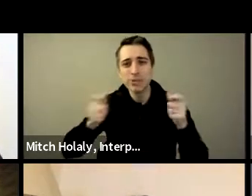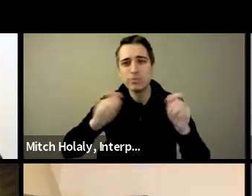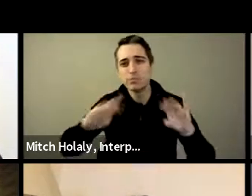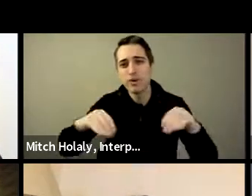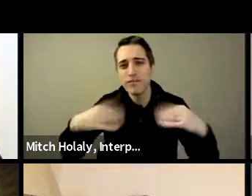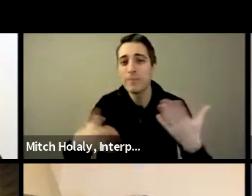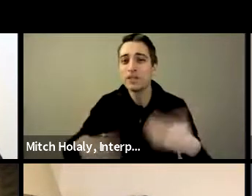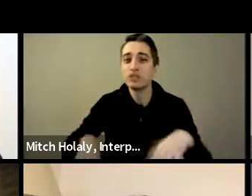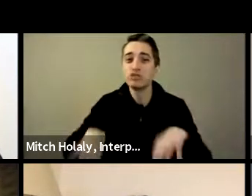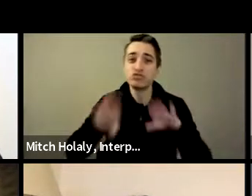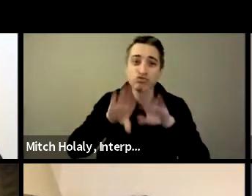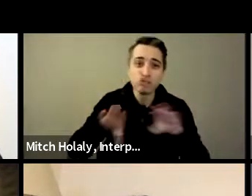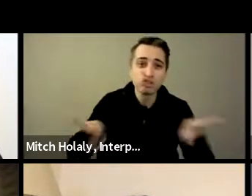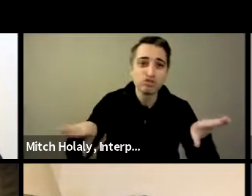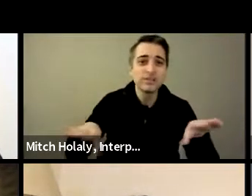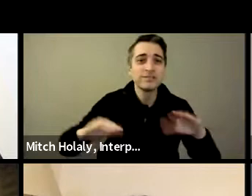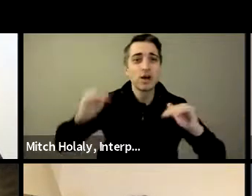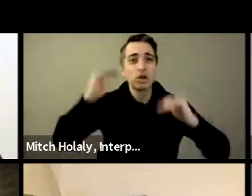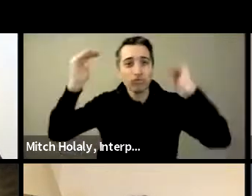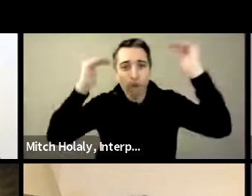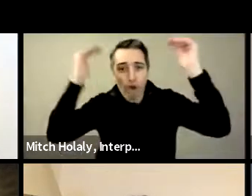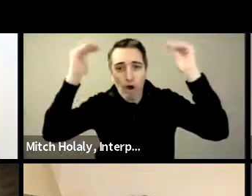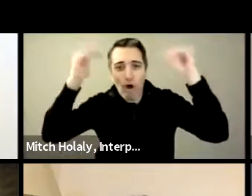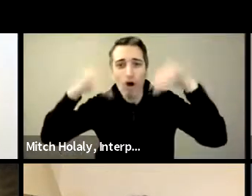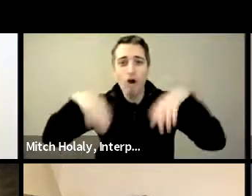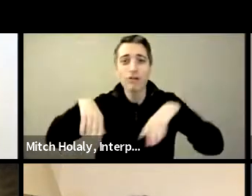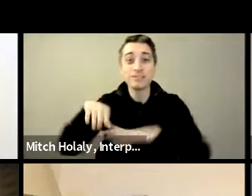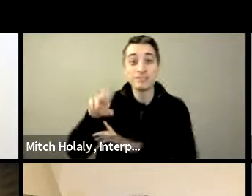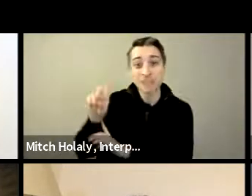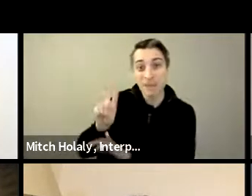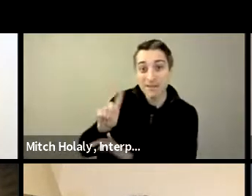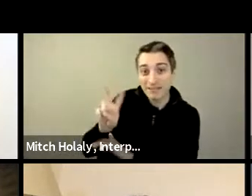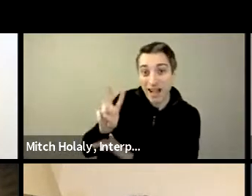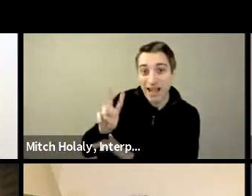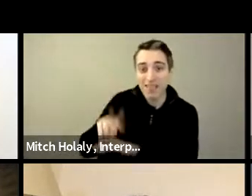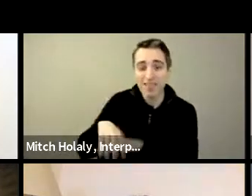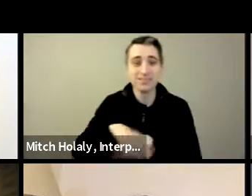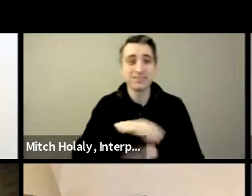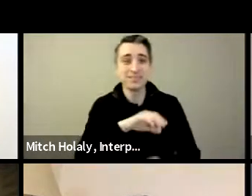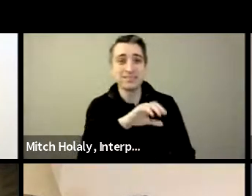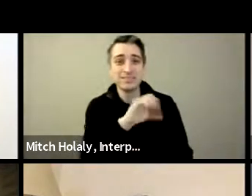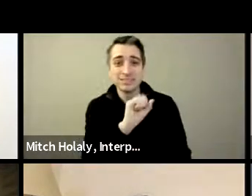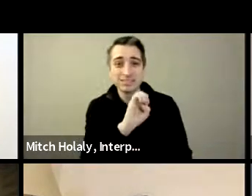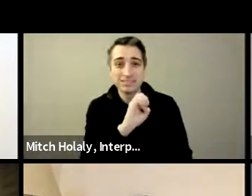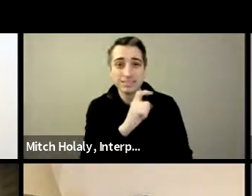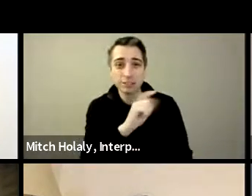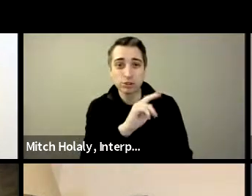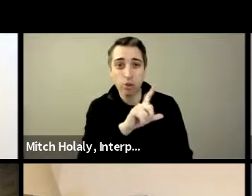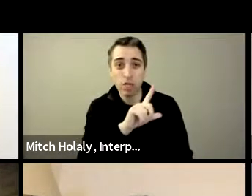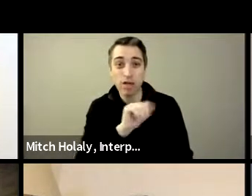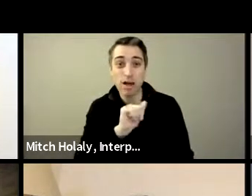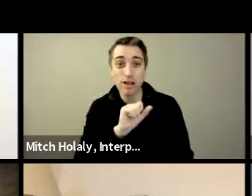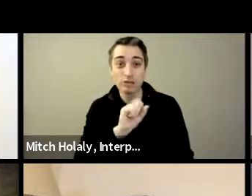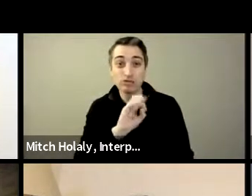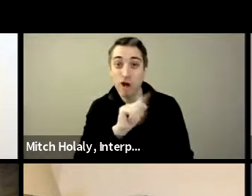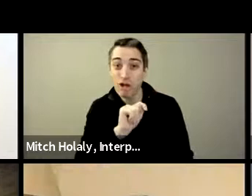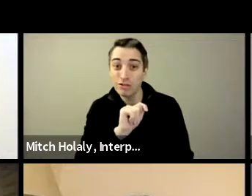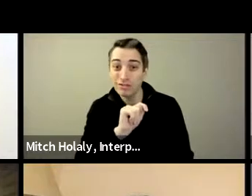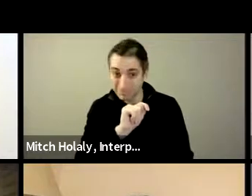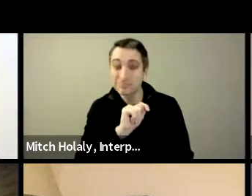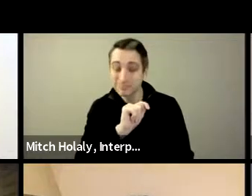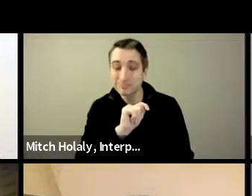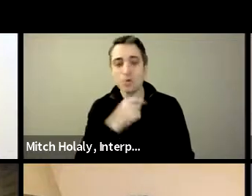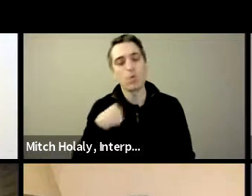adults, families, and domestic violence, sexual assault, torture survivors. Again, we're lucky to have around